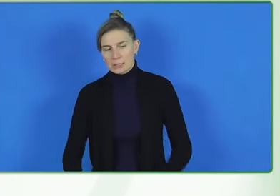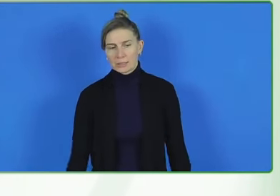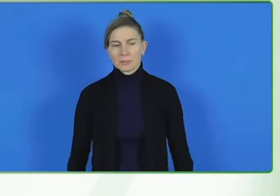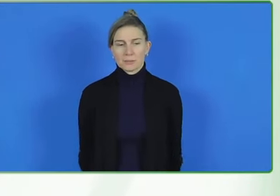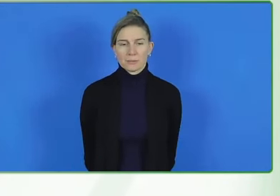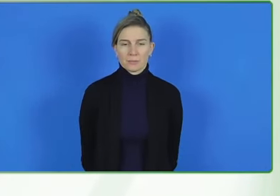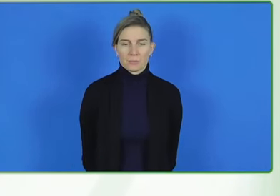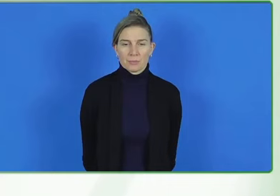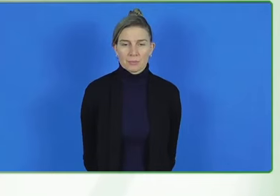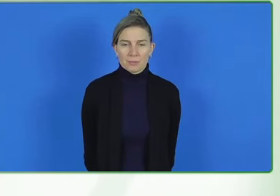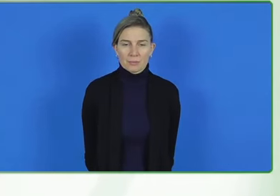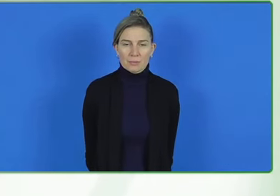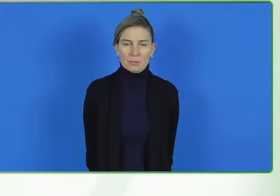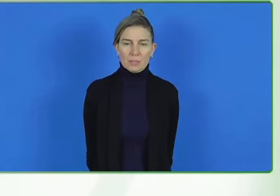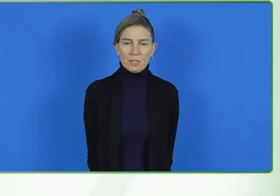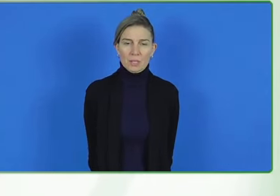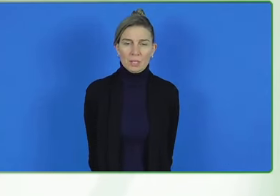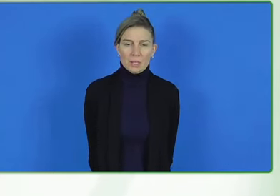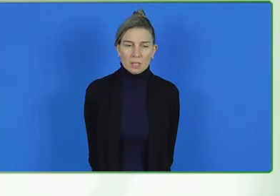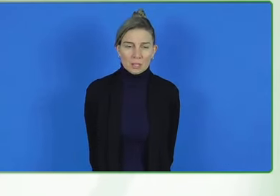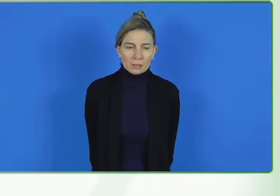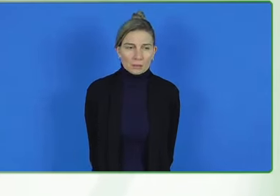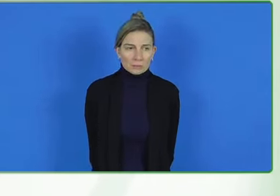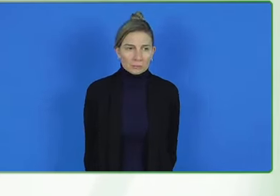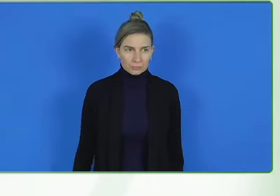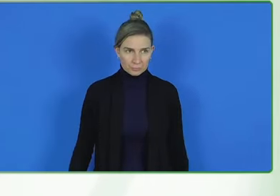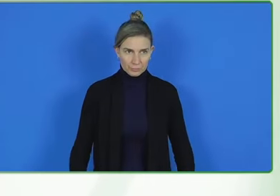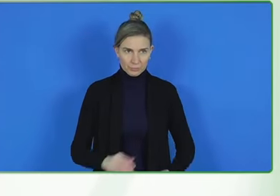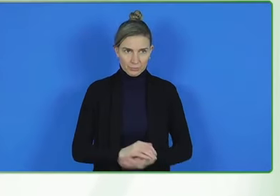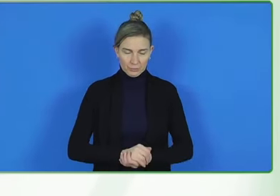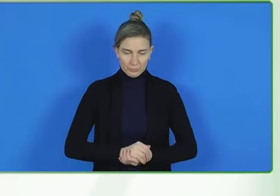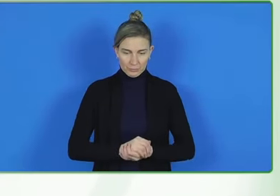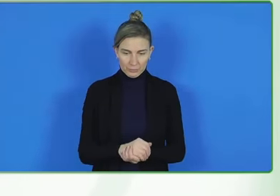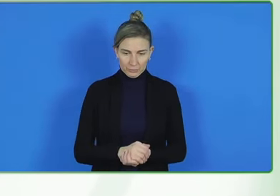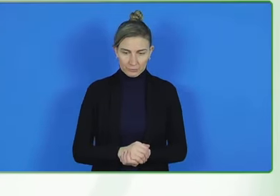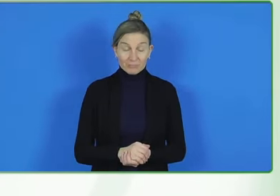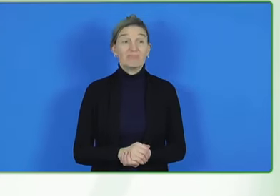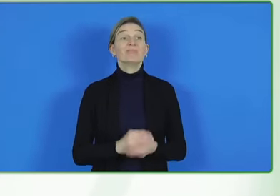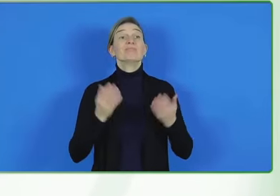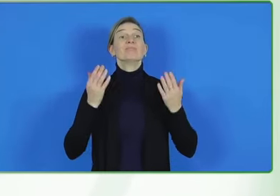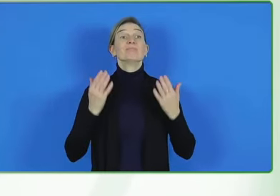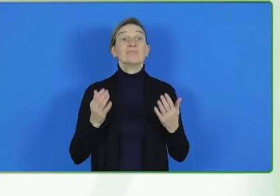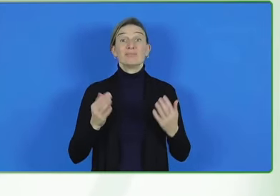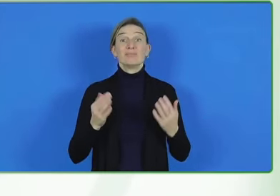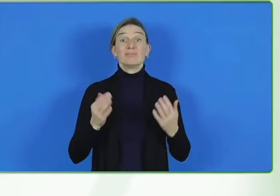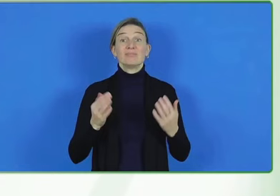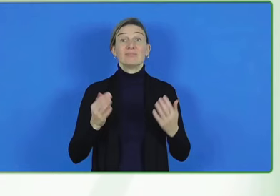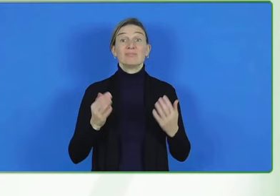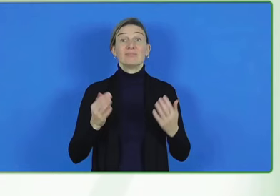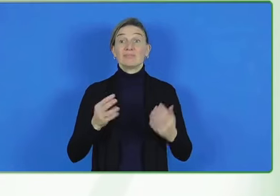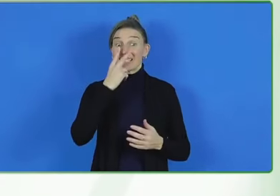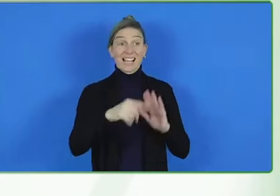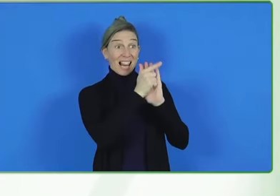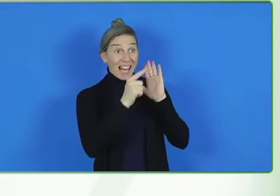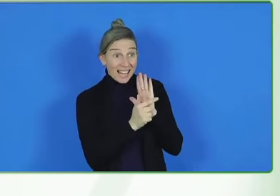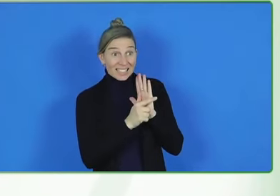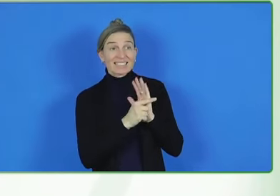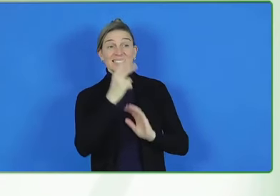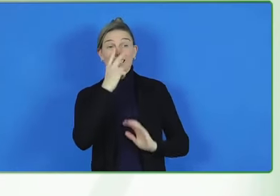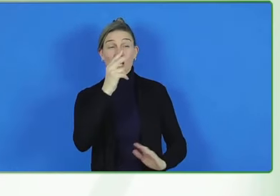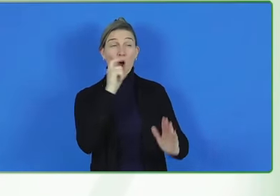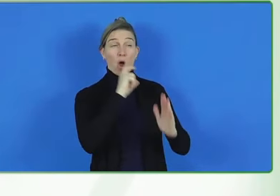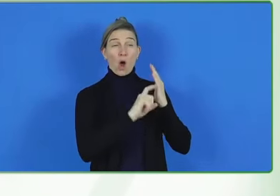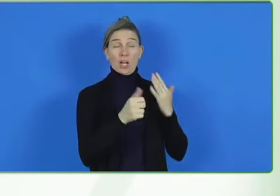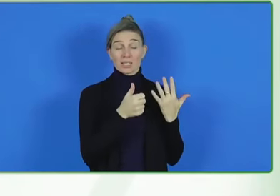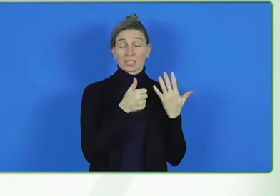Looking at the legal mechanism of the Act, we can point out the most important tools. Under the Article 6 of the